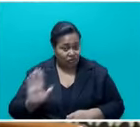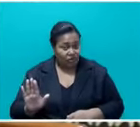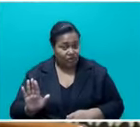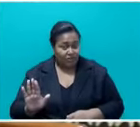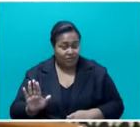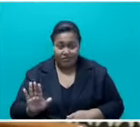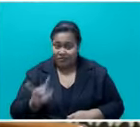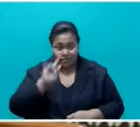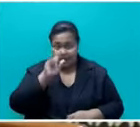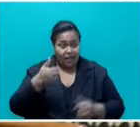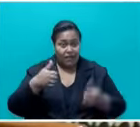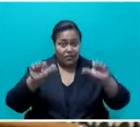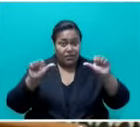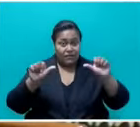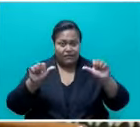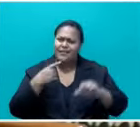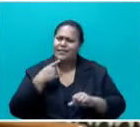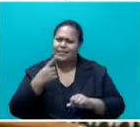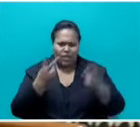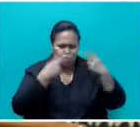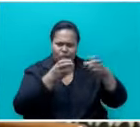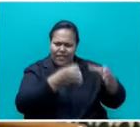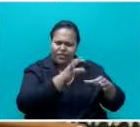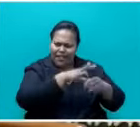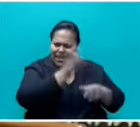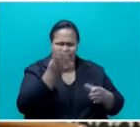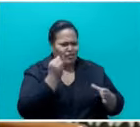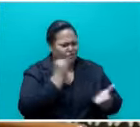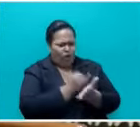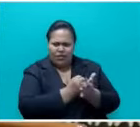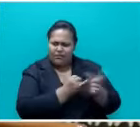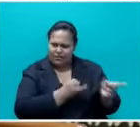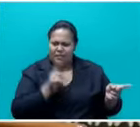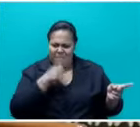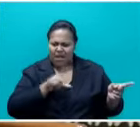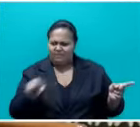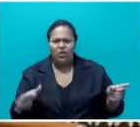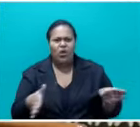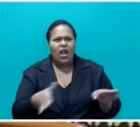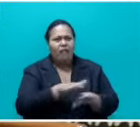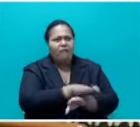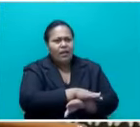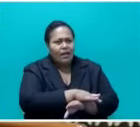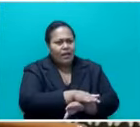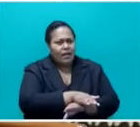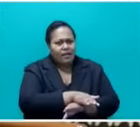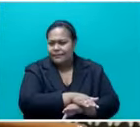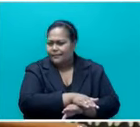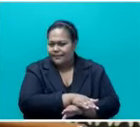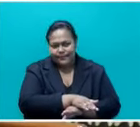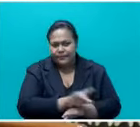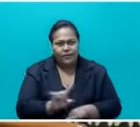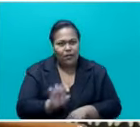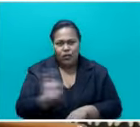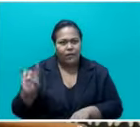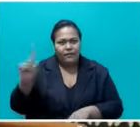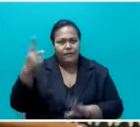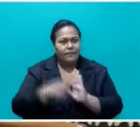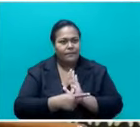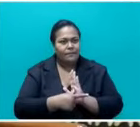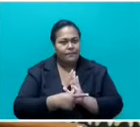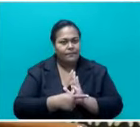the supervisor of elections. And this is not the first time, Mr. Speaker, this is not the first time it has been done to